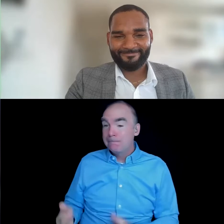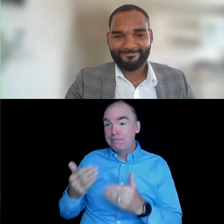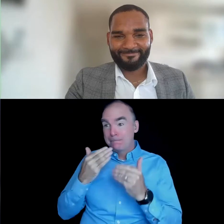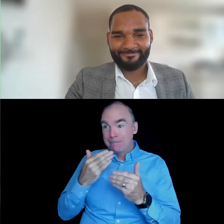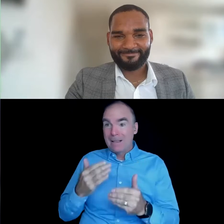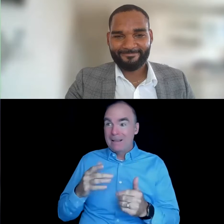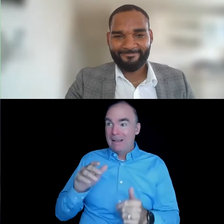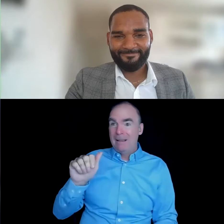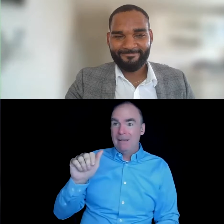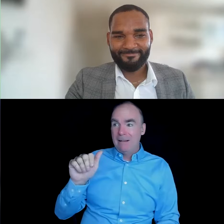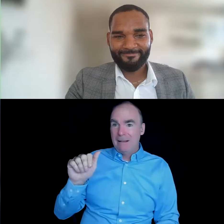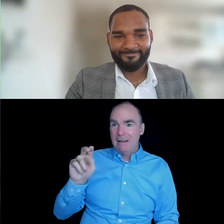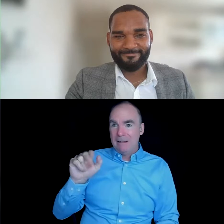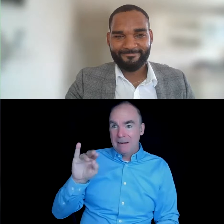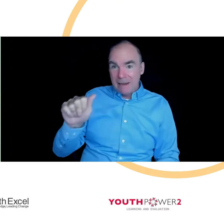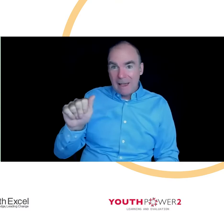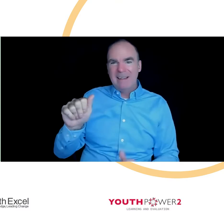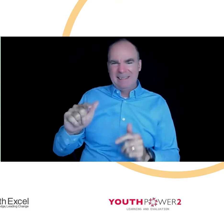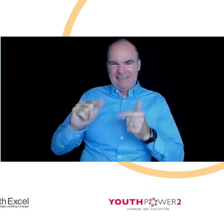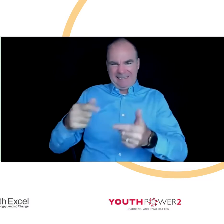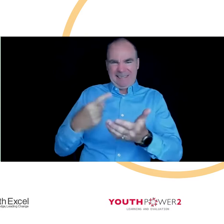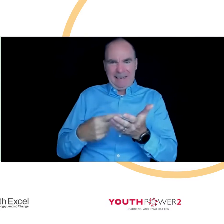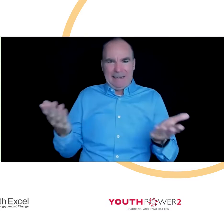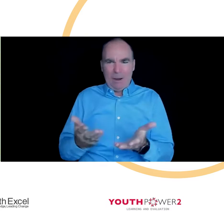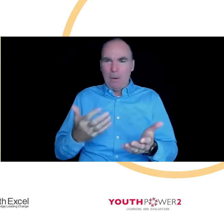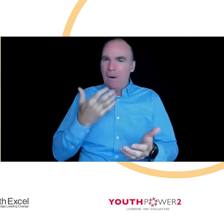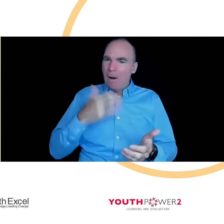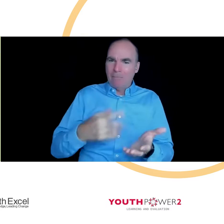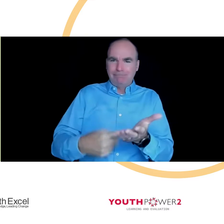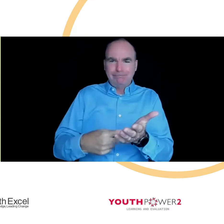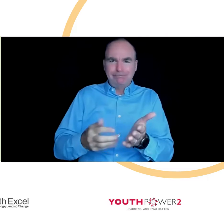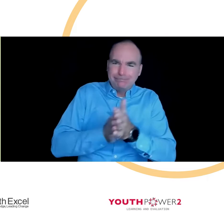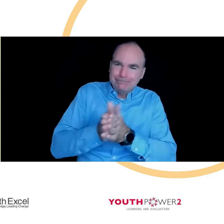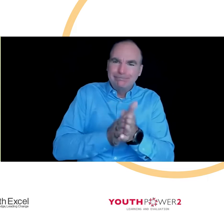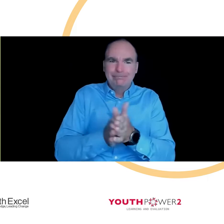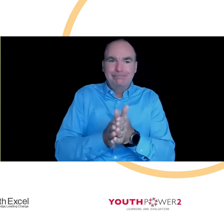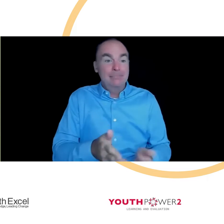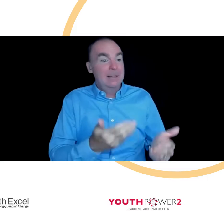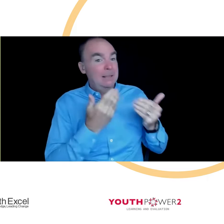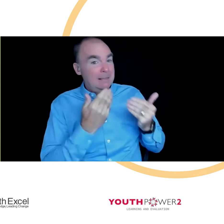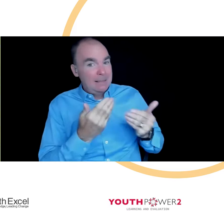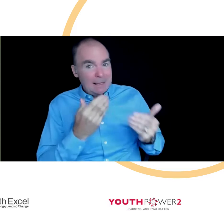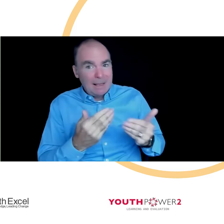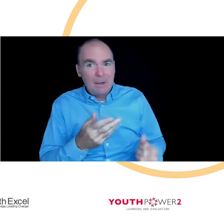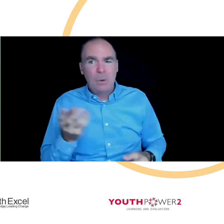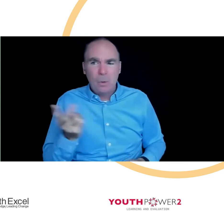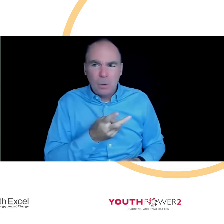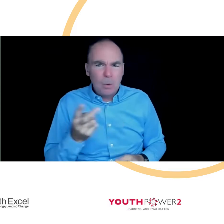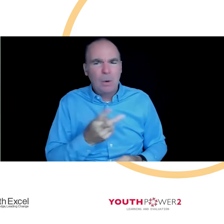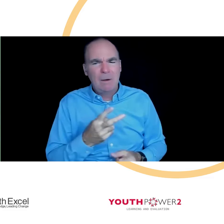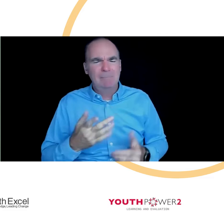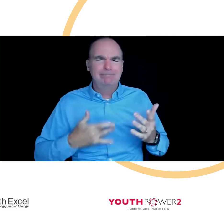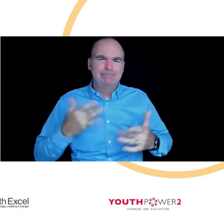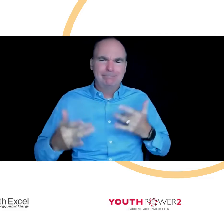much for taking us back into the next session. Thank you so much, Mama and Tevin. We are so excited that you joined